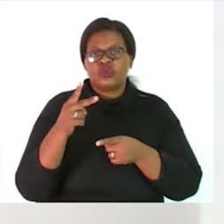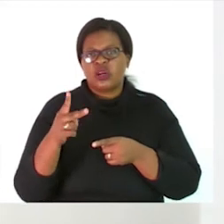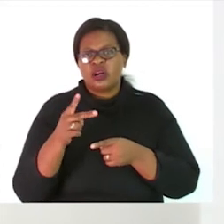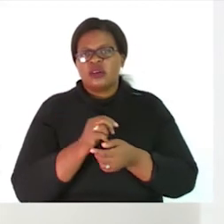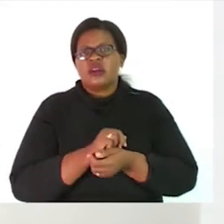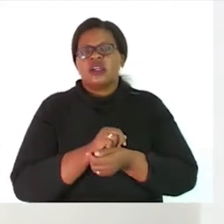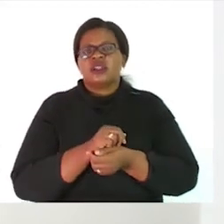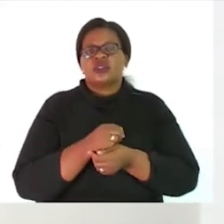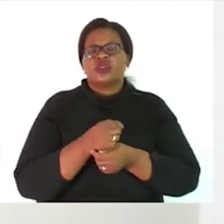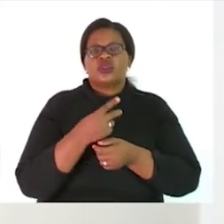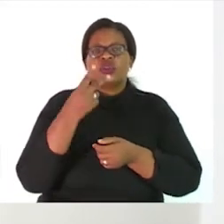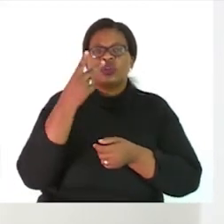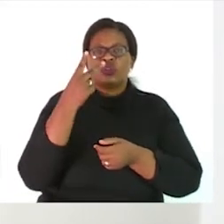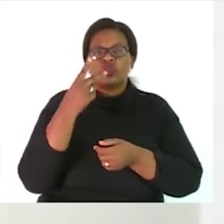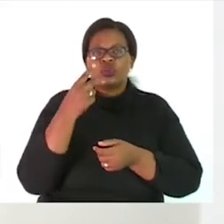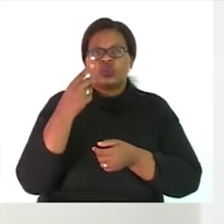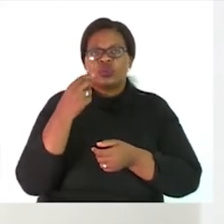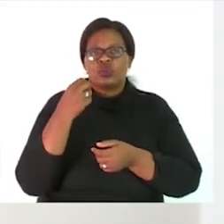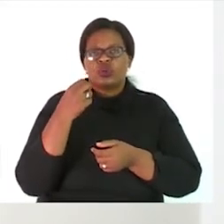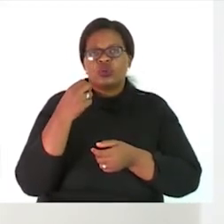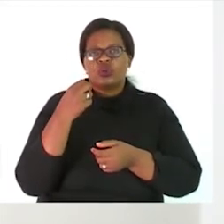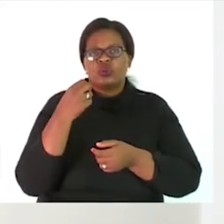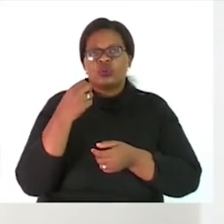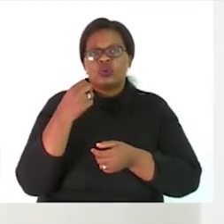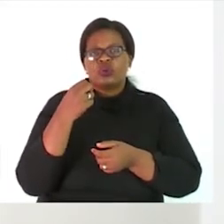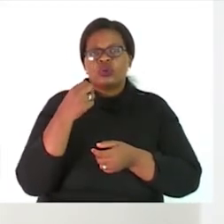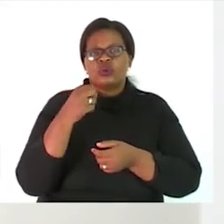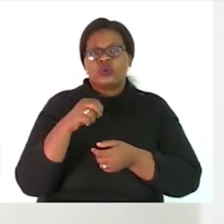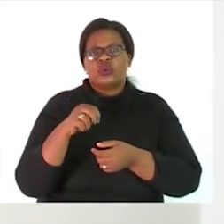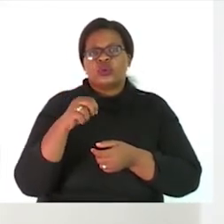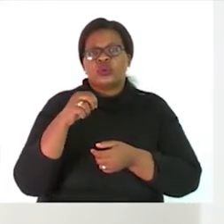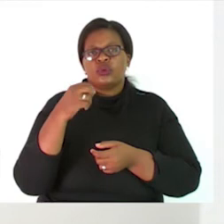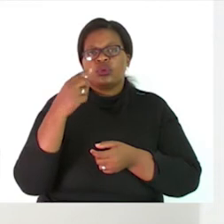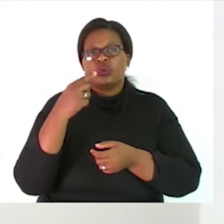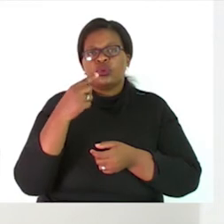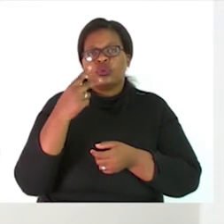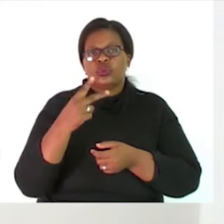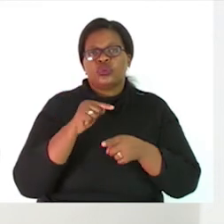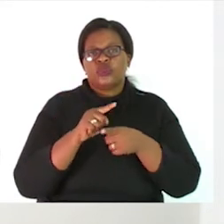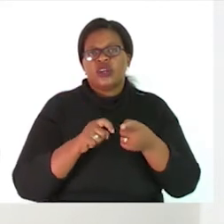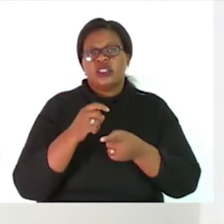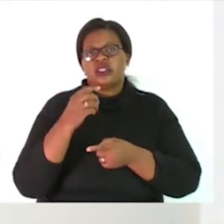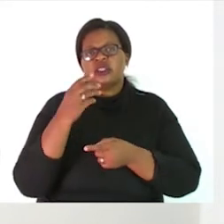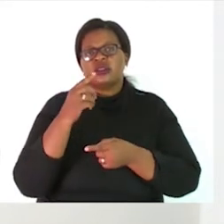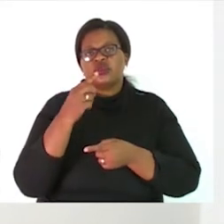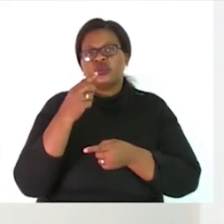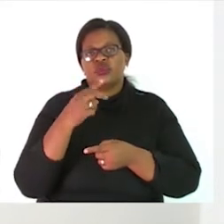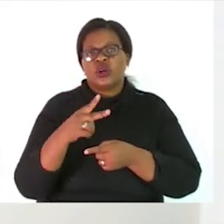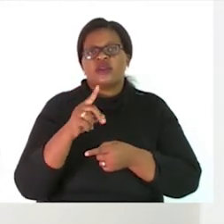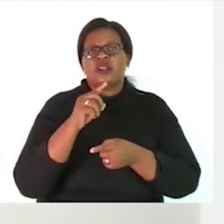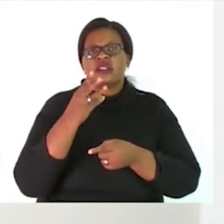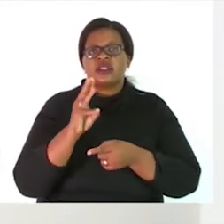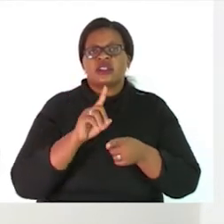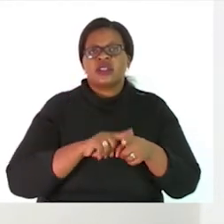times. So 1 and 12 are factors. 2 divided into 12 6 times. So